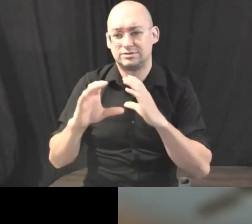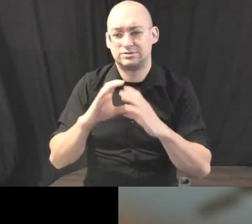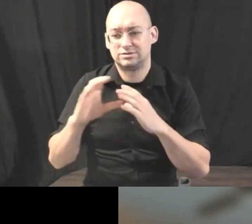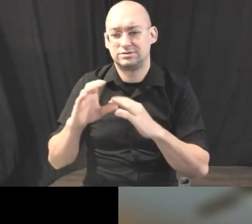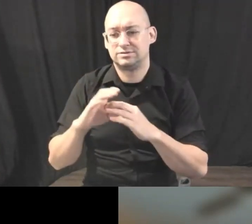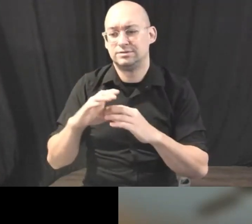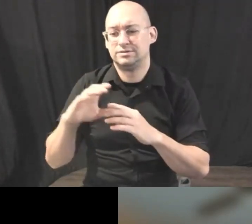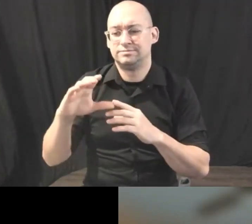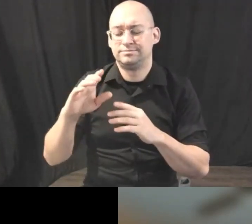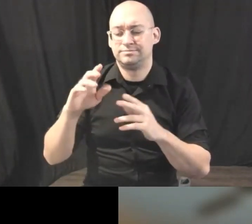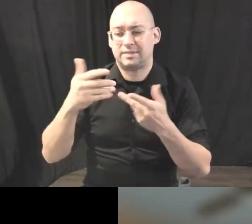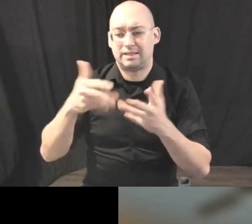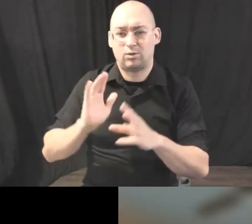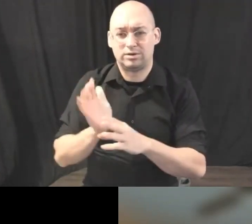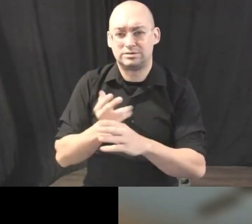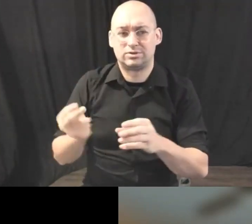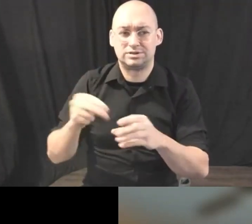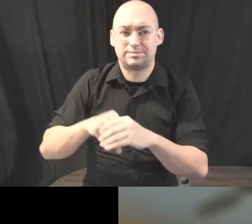to participate in last week.